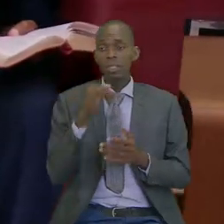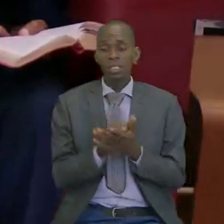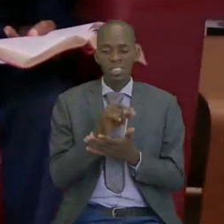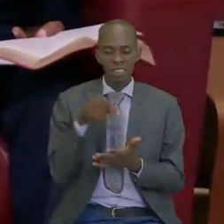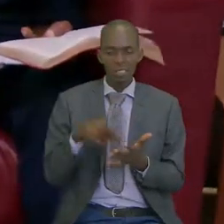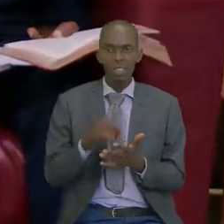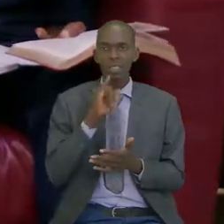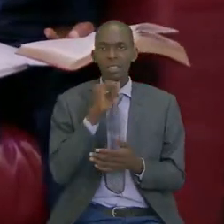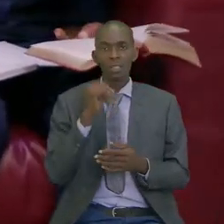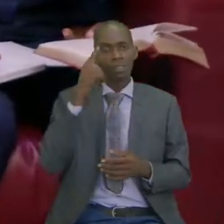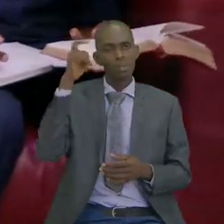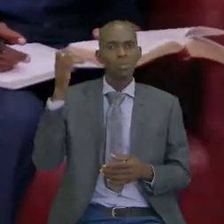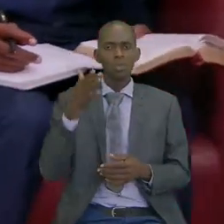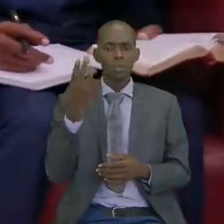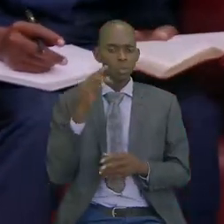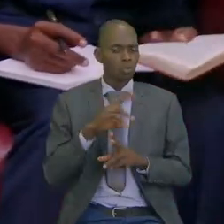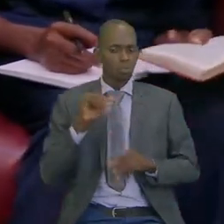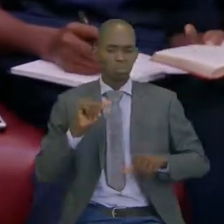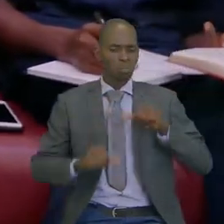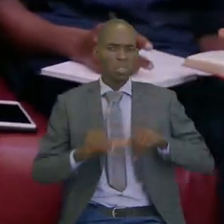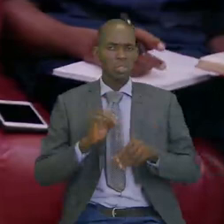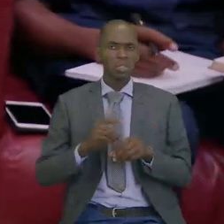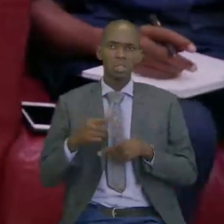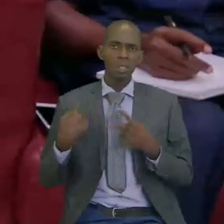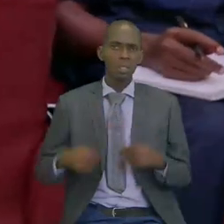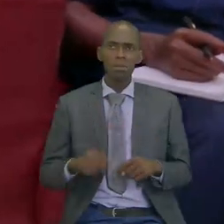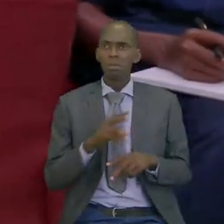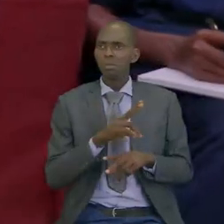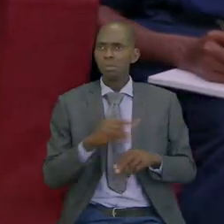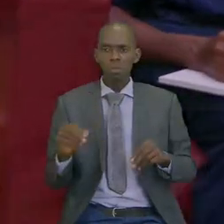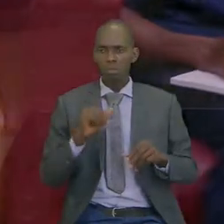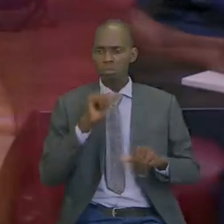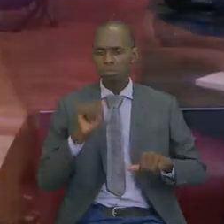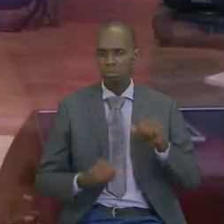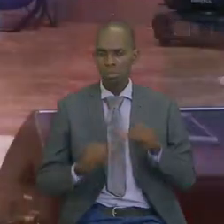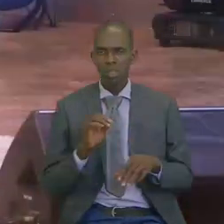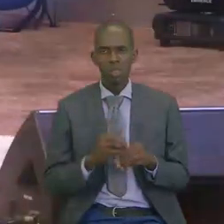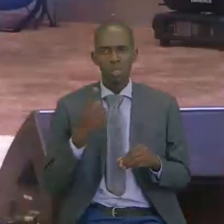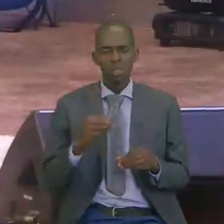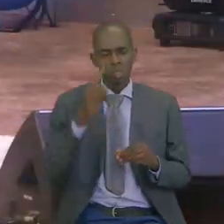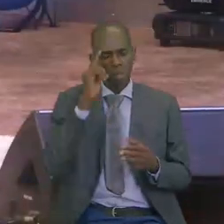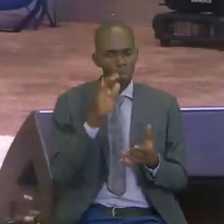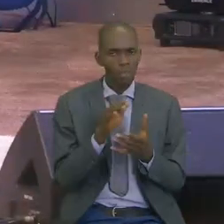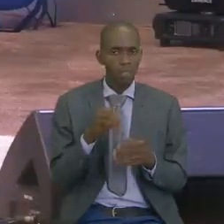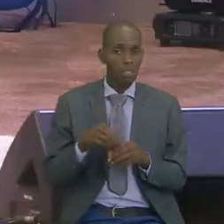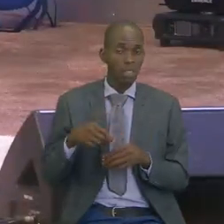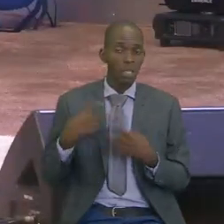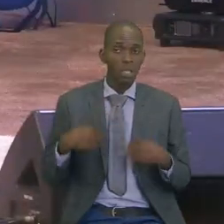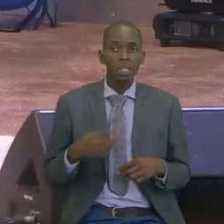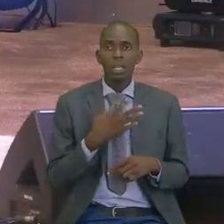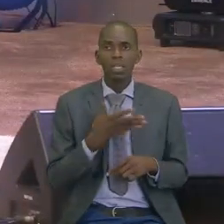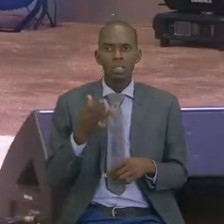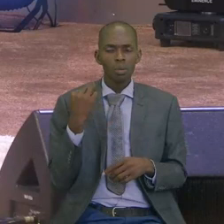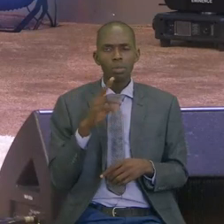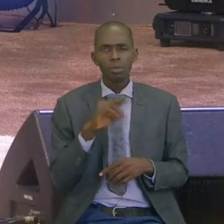dream. There was no doubt in his heart, and there was no unbelief in his heart, and there was no wondering, suppose